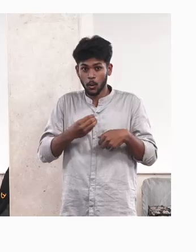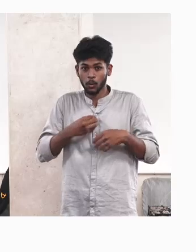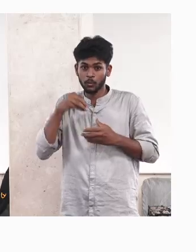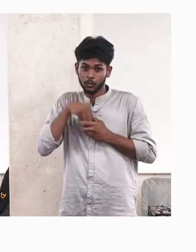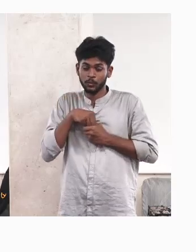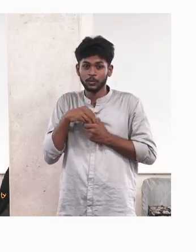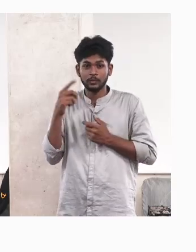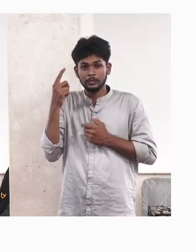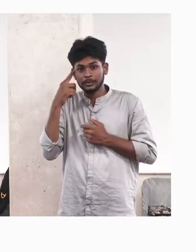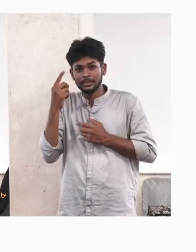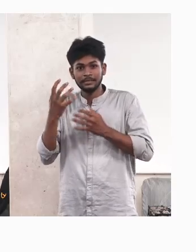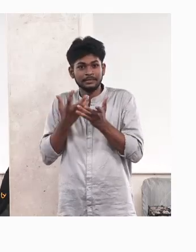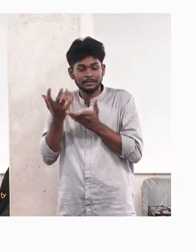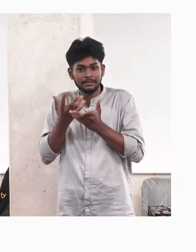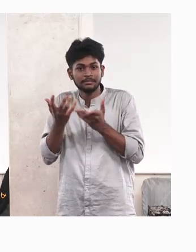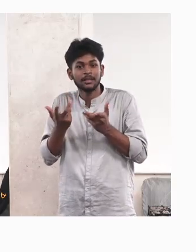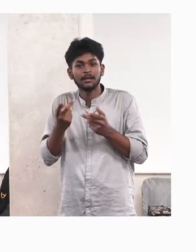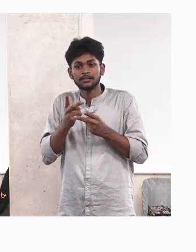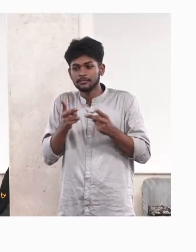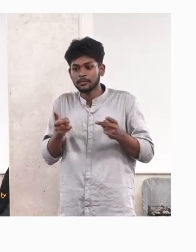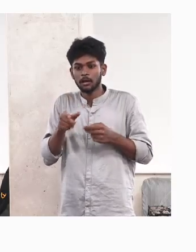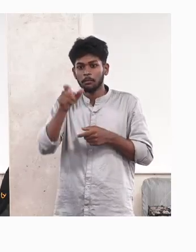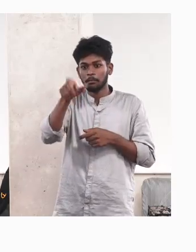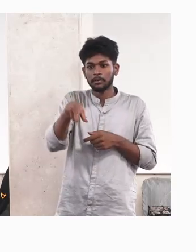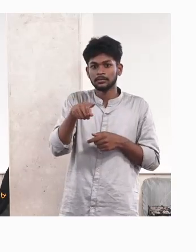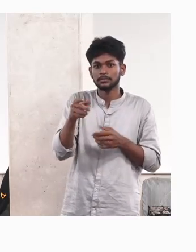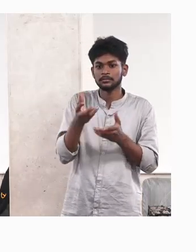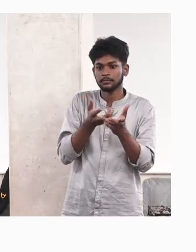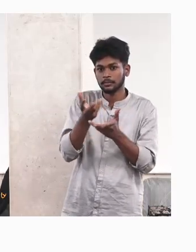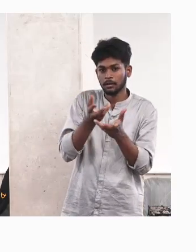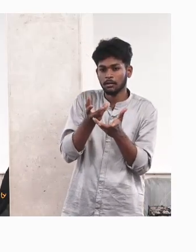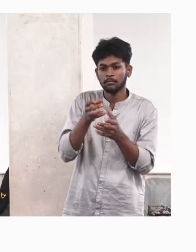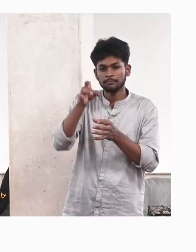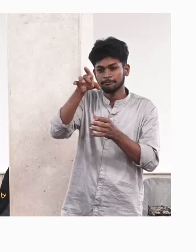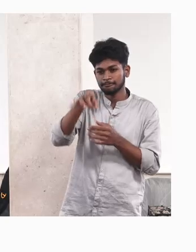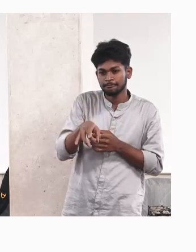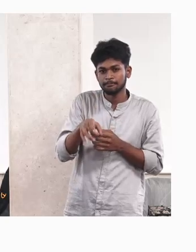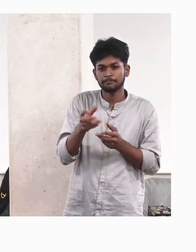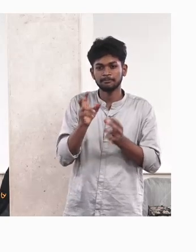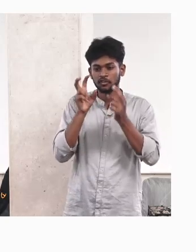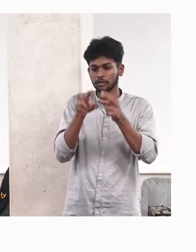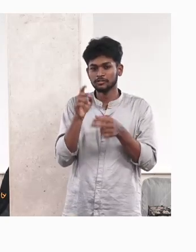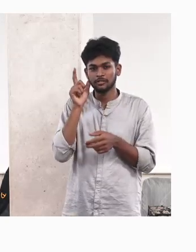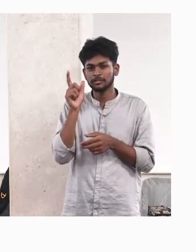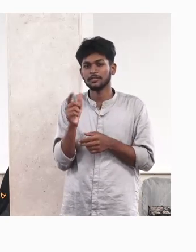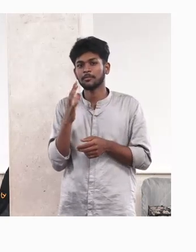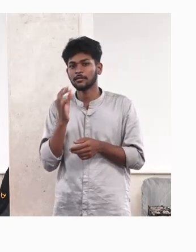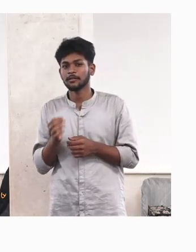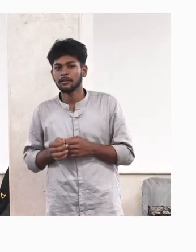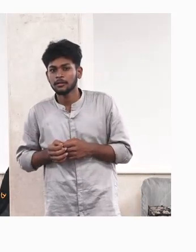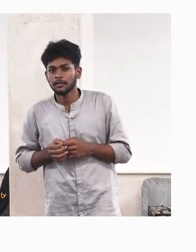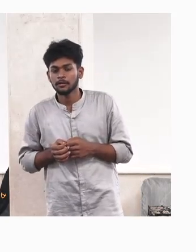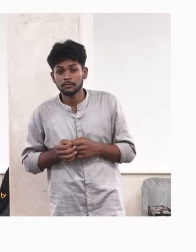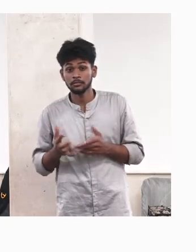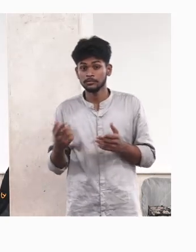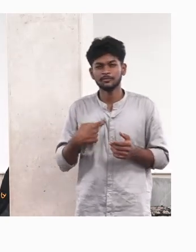dialogues, and listen to the other person's inner dialogue, not only from the mouth but also other things. So